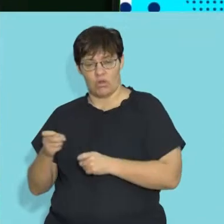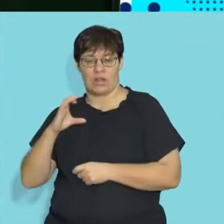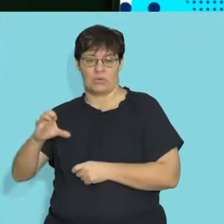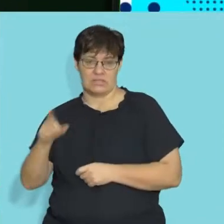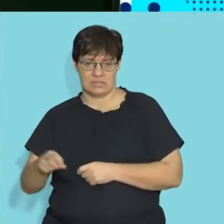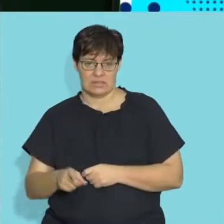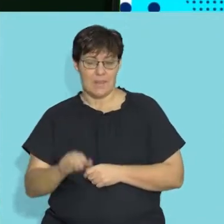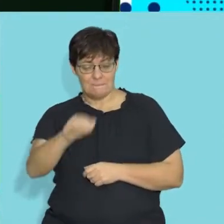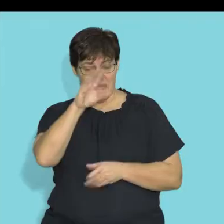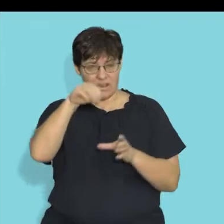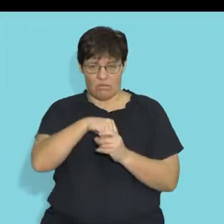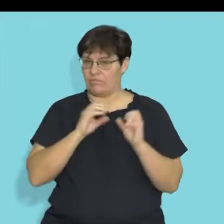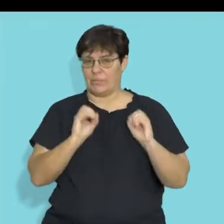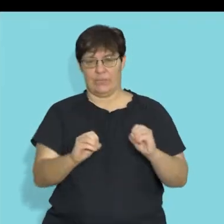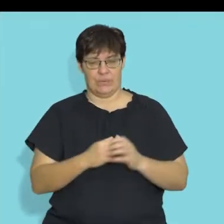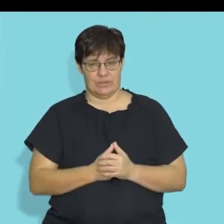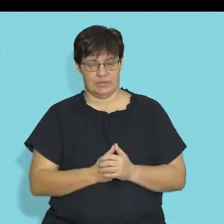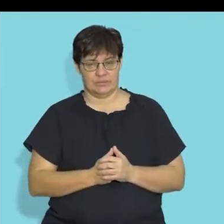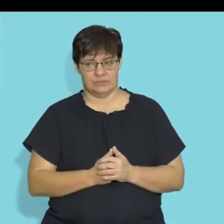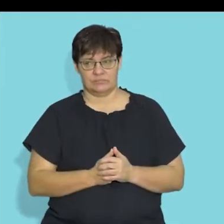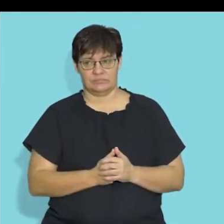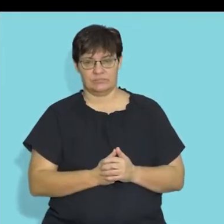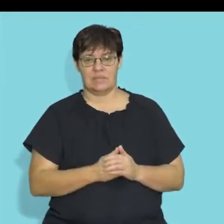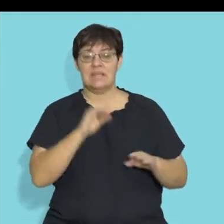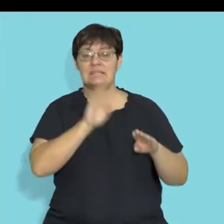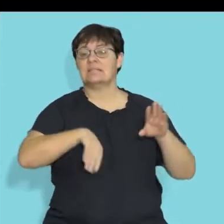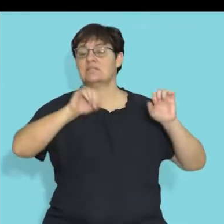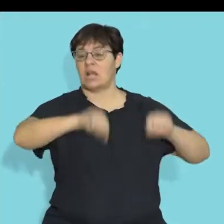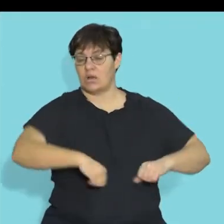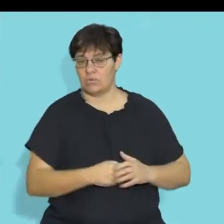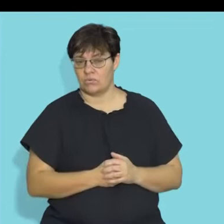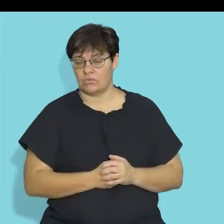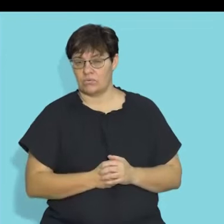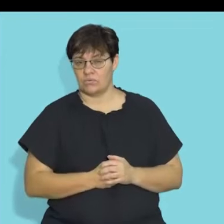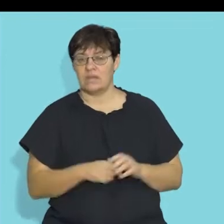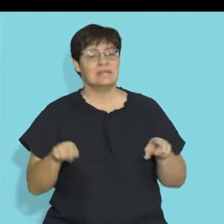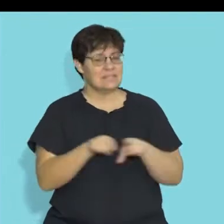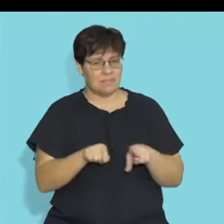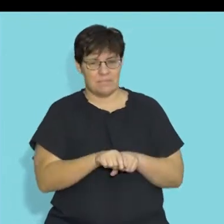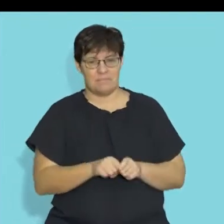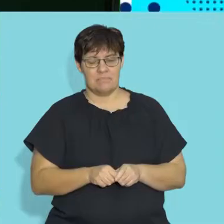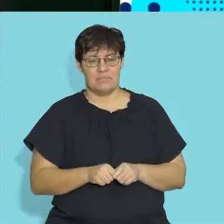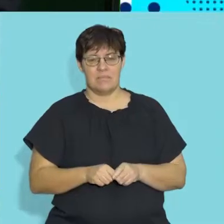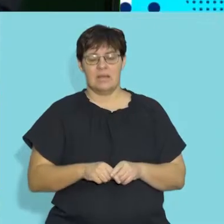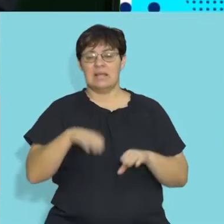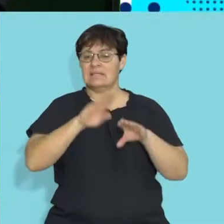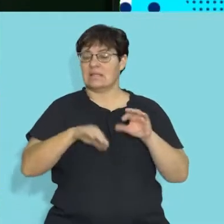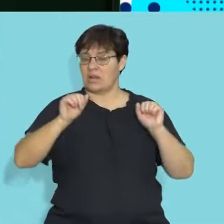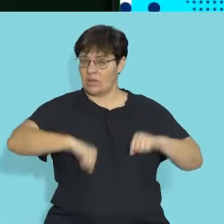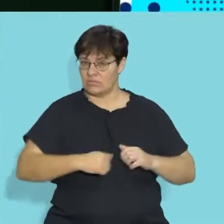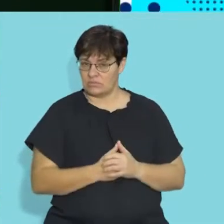is involved, right? Look at your discount allowed. Same story. Discount allowed